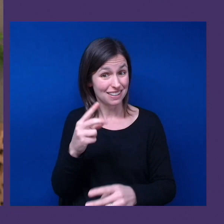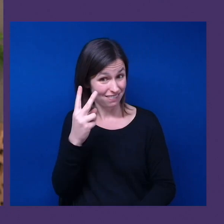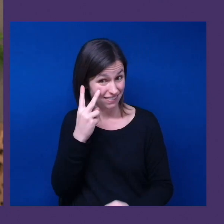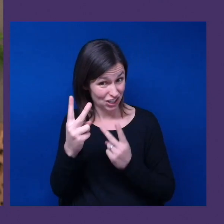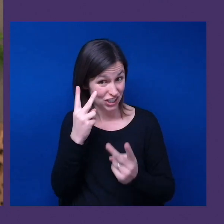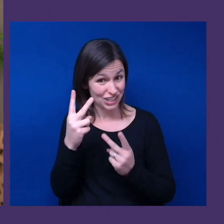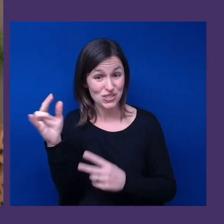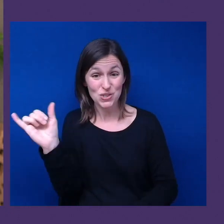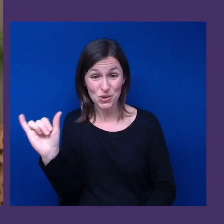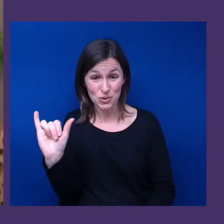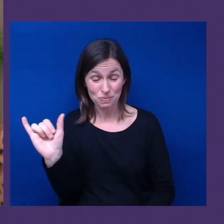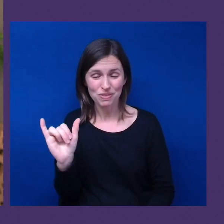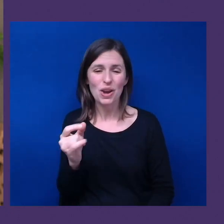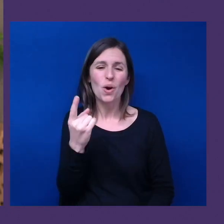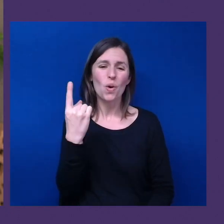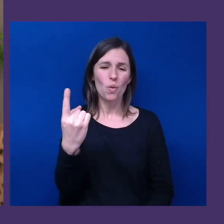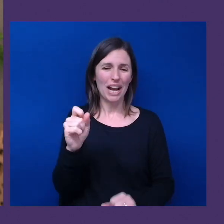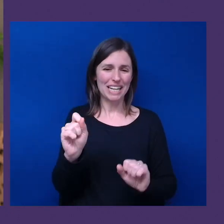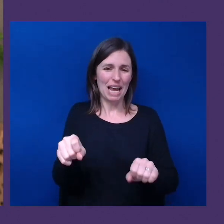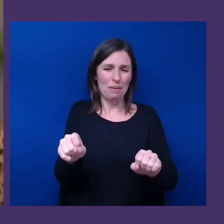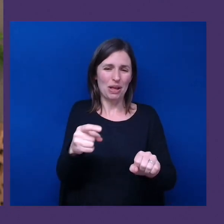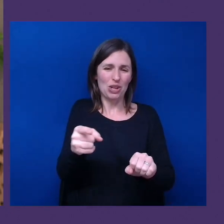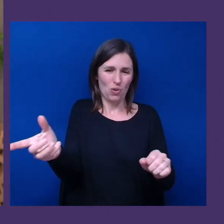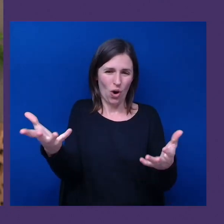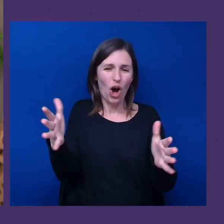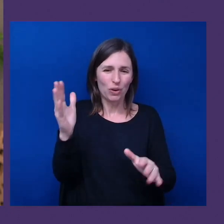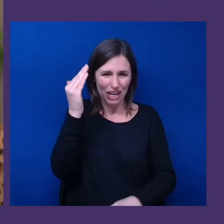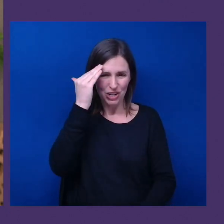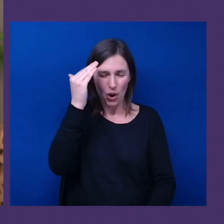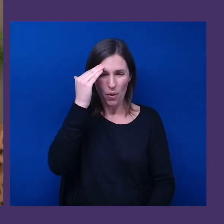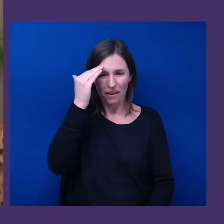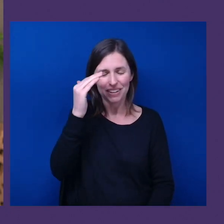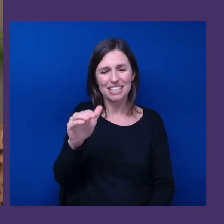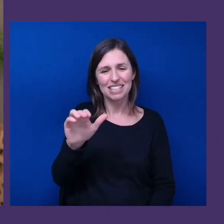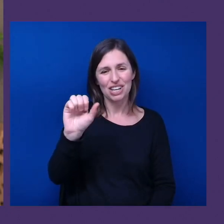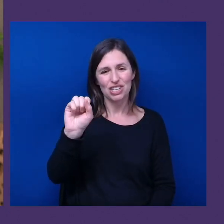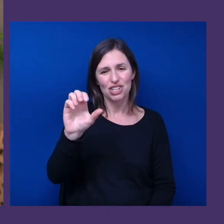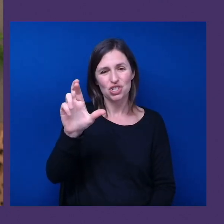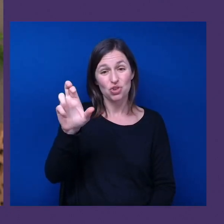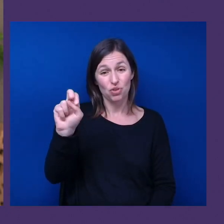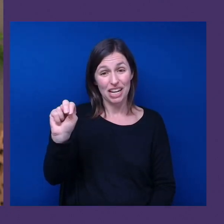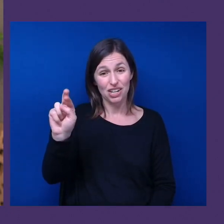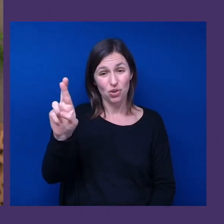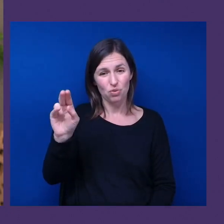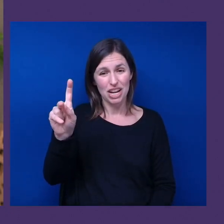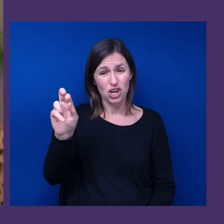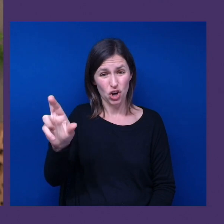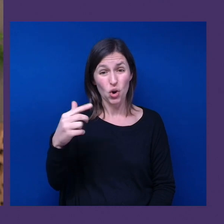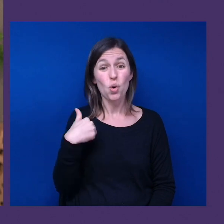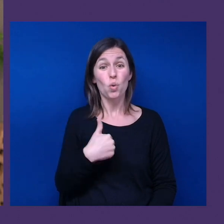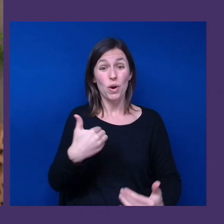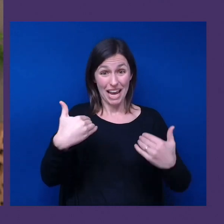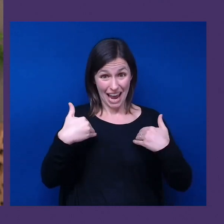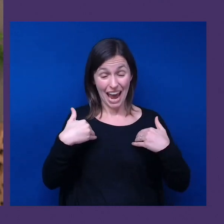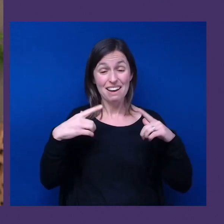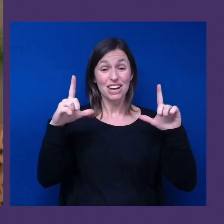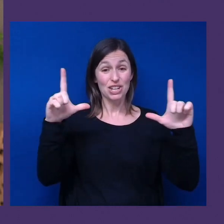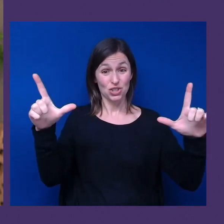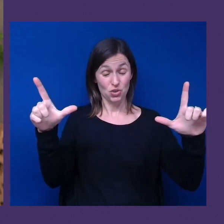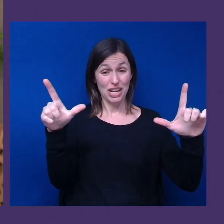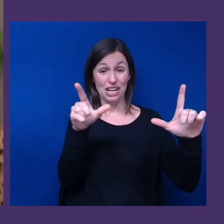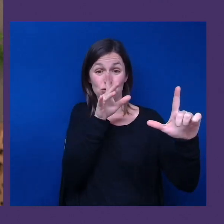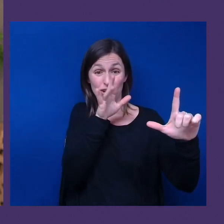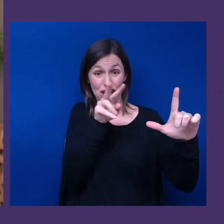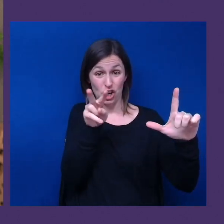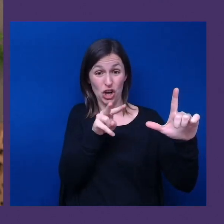aware of is the screen reader. And we have a screen reader built into Windows today called Narrator.